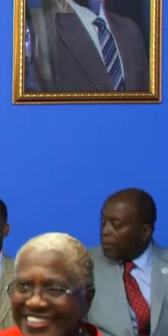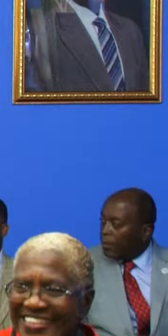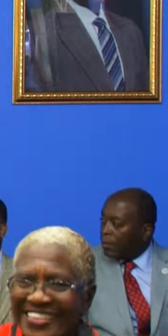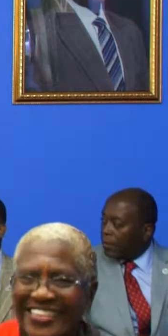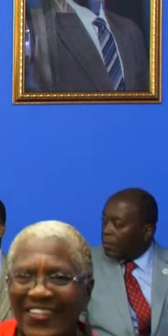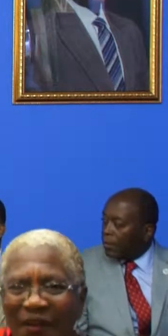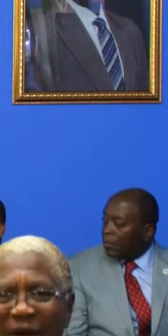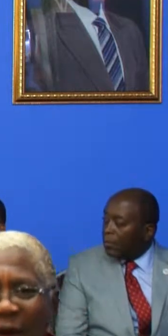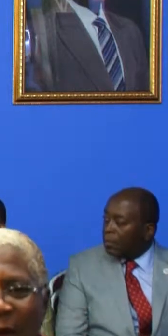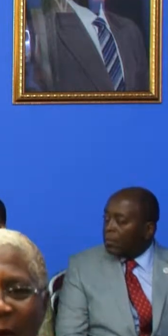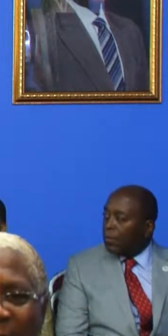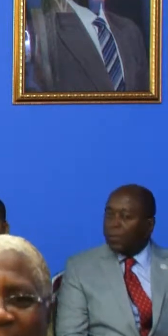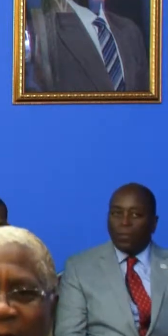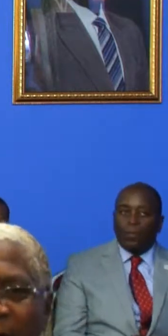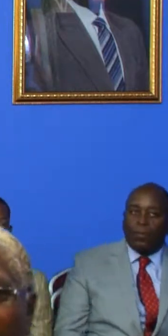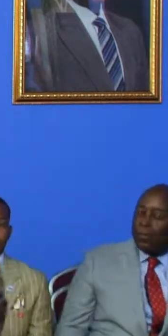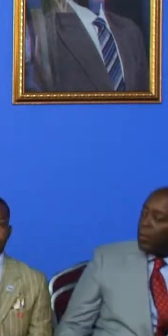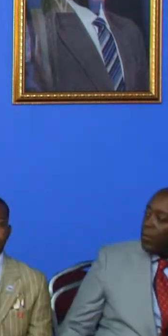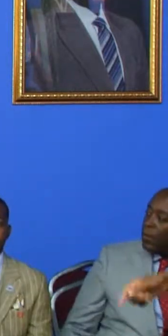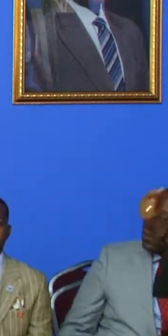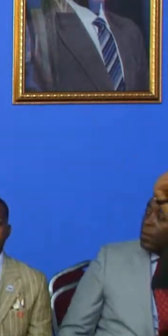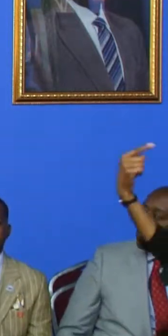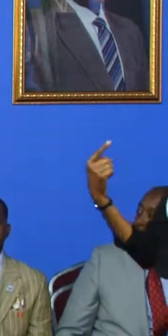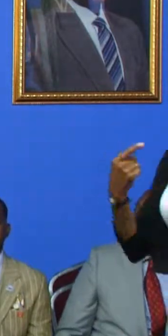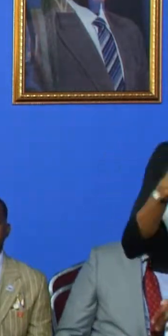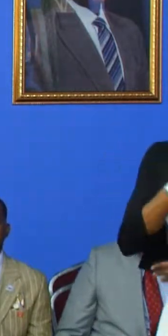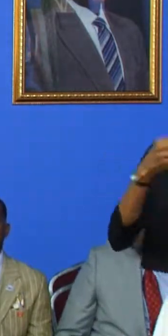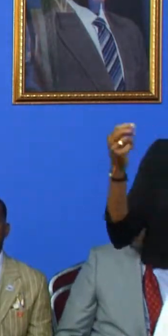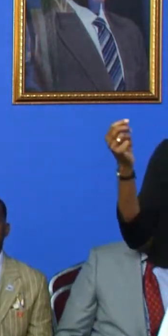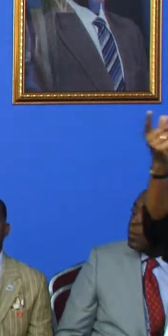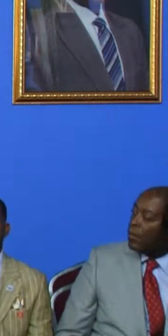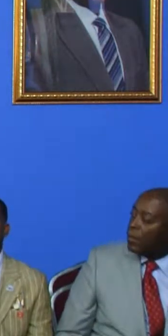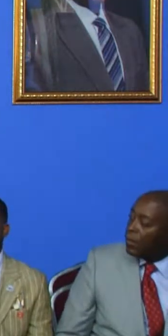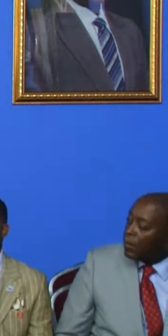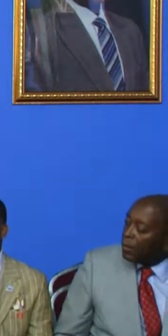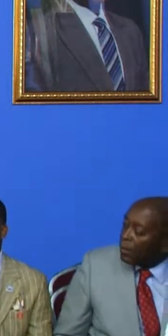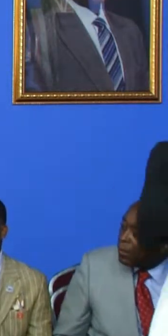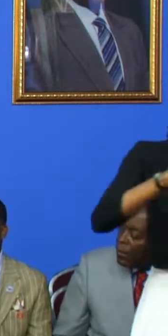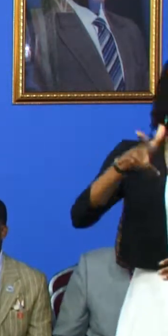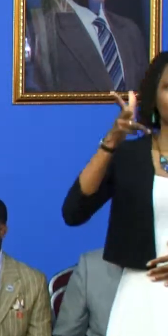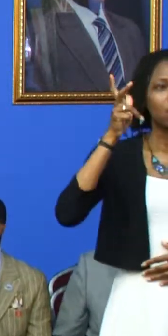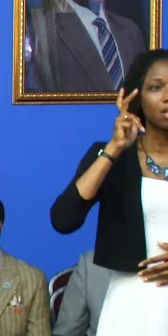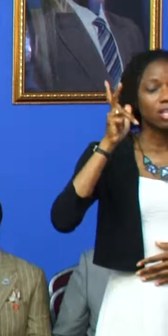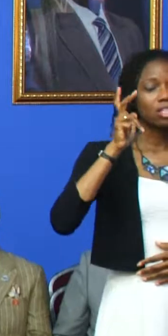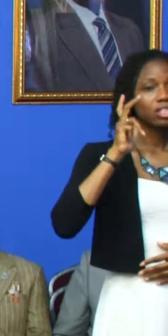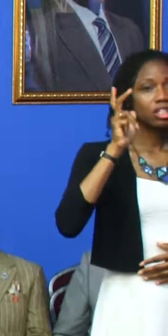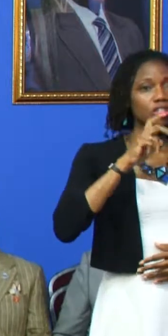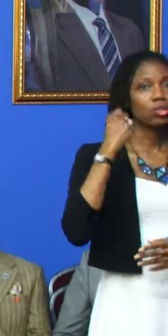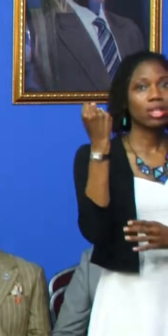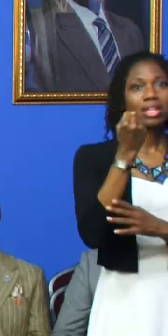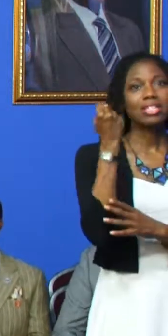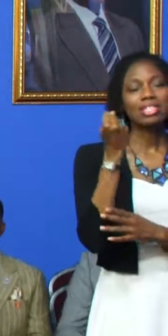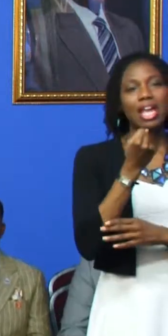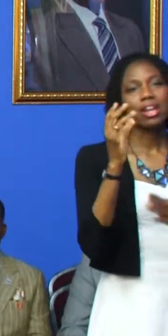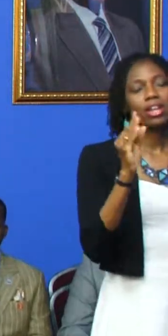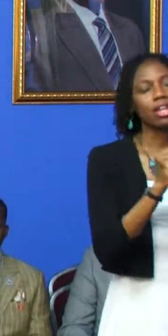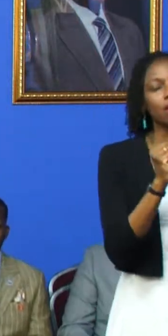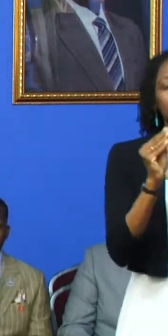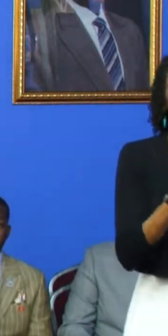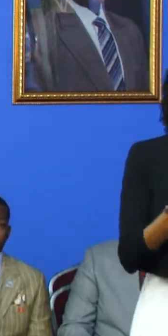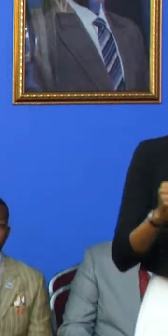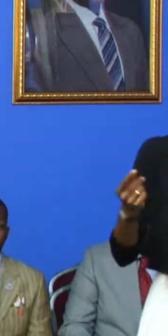We're back, brothers and sisters. You are listening to the National Action Network Saturday Action Rally, coming to you